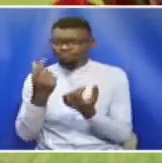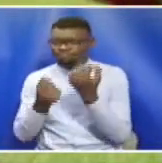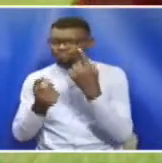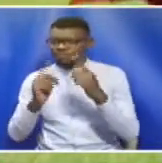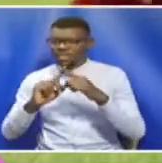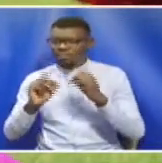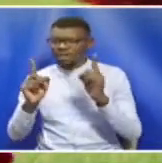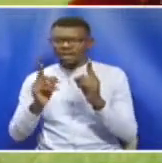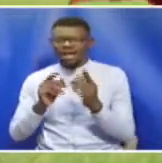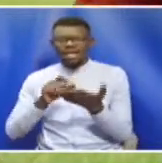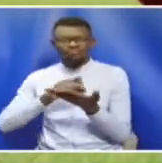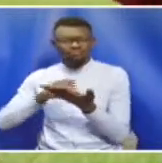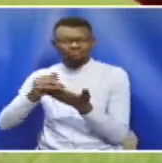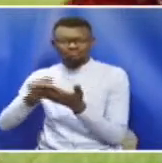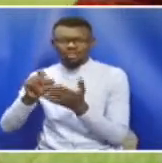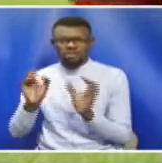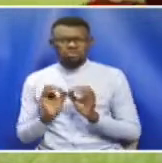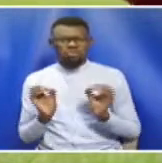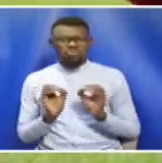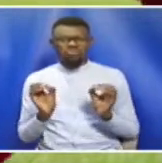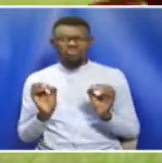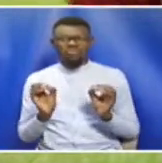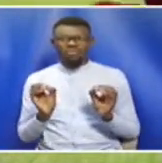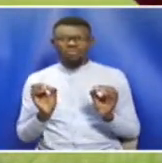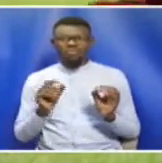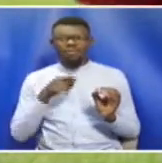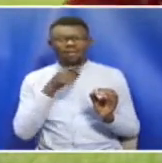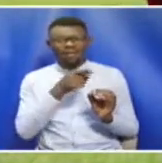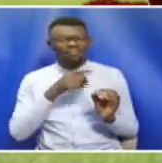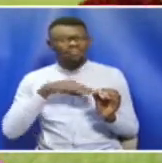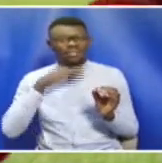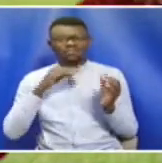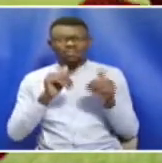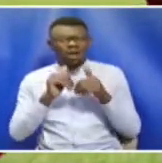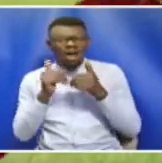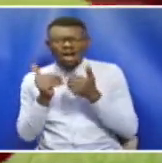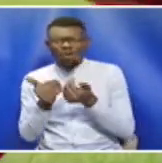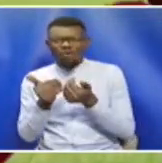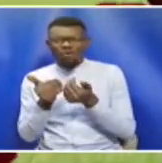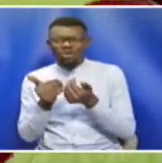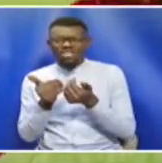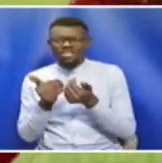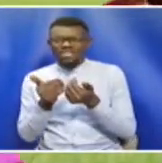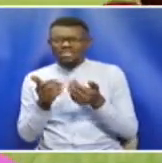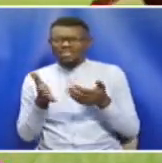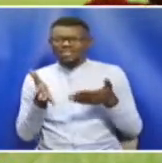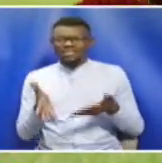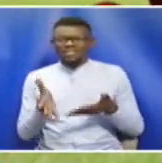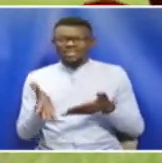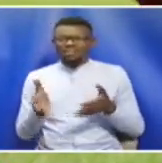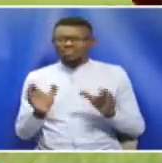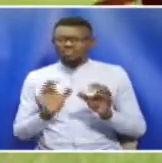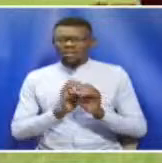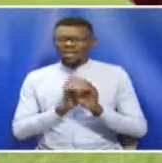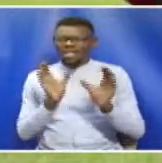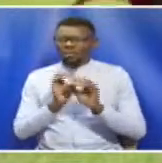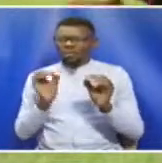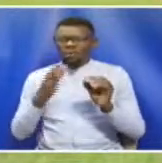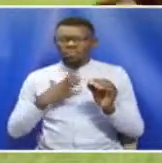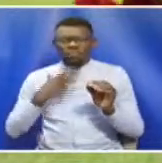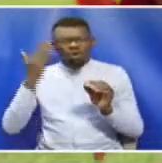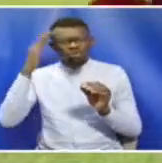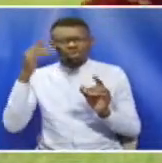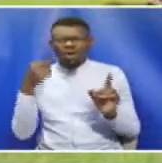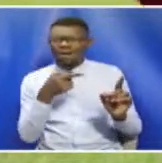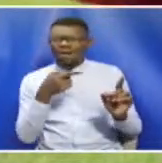I guess maybe the circumstances surrounding his death have made it a bit difficult for a lot of people to know who he was.